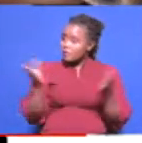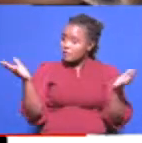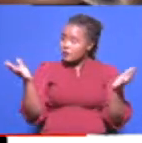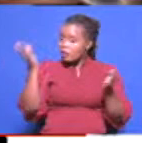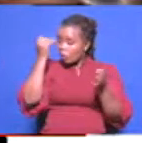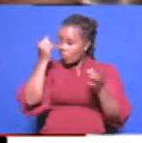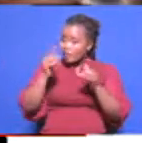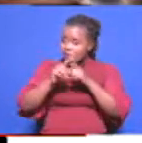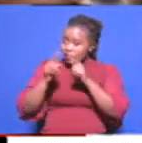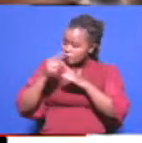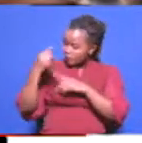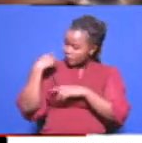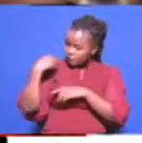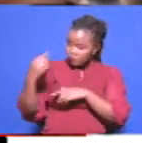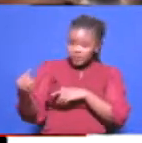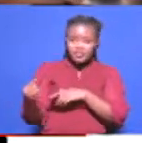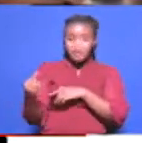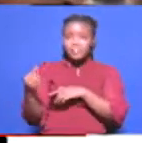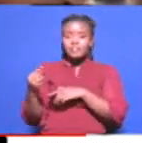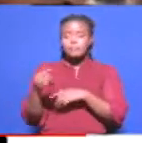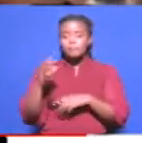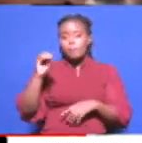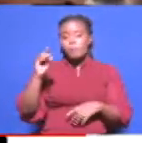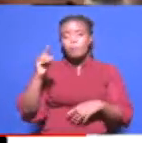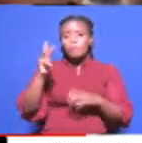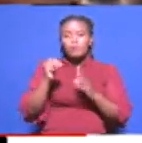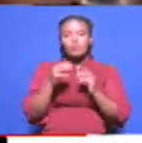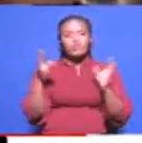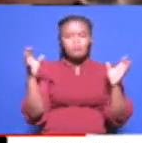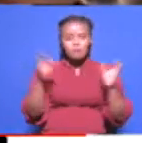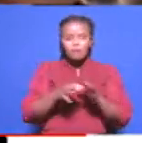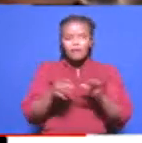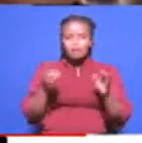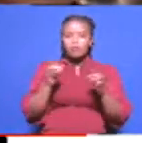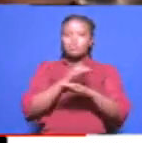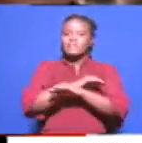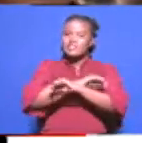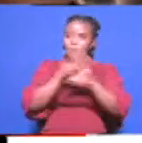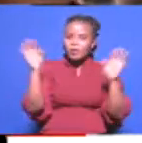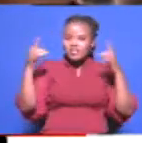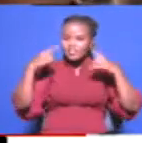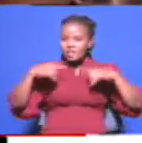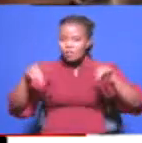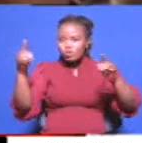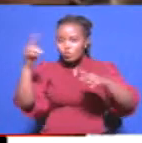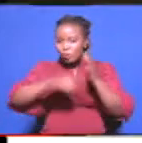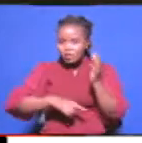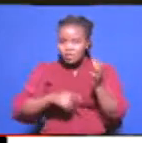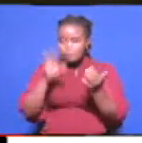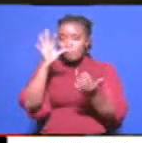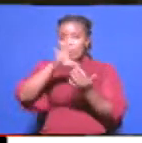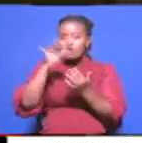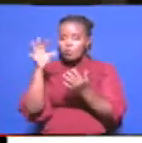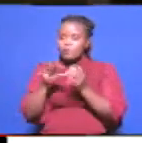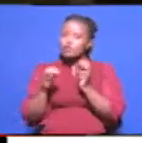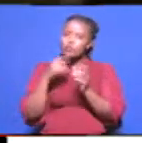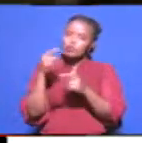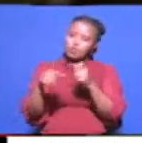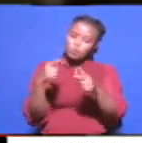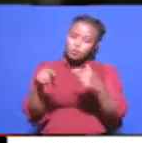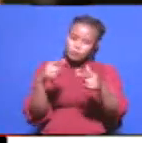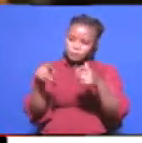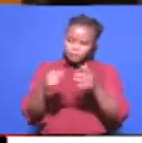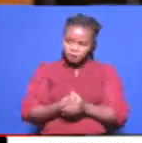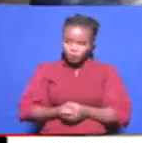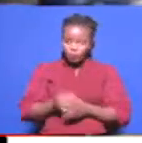yesterday, the ODM party was still categorical that nominations are still going to be carried out. Voting kicked off